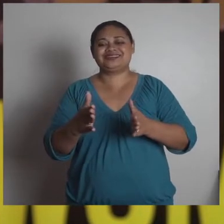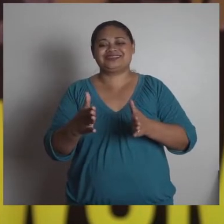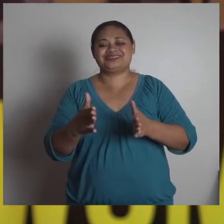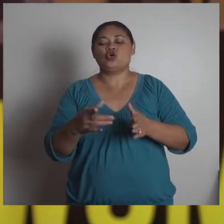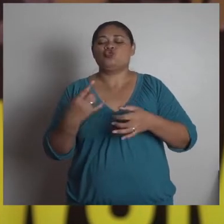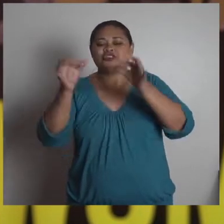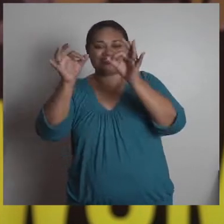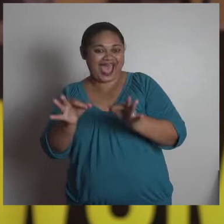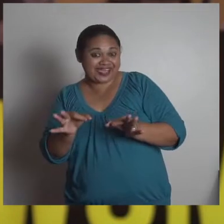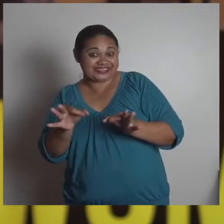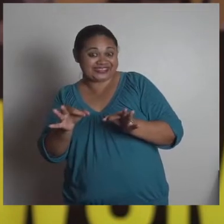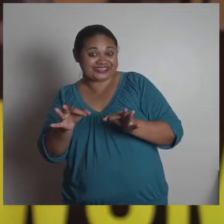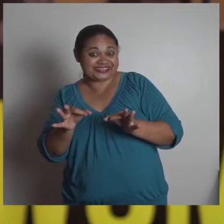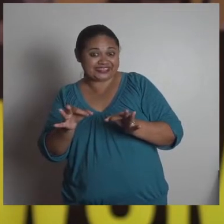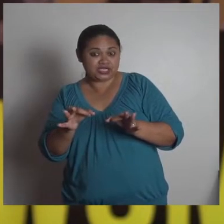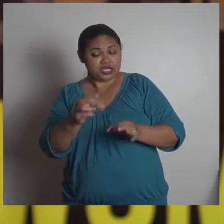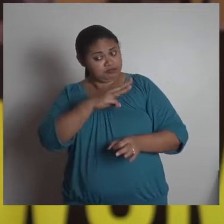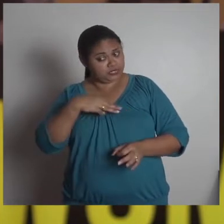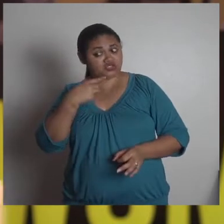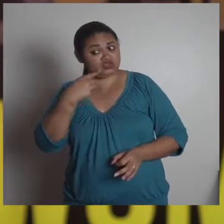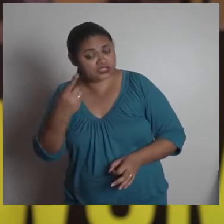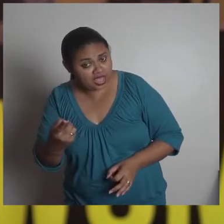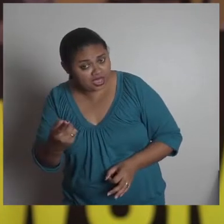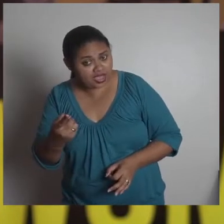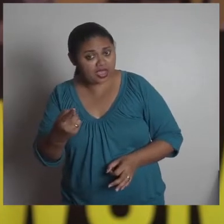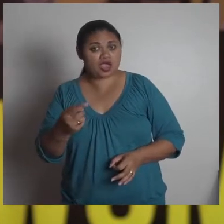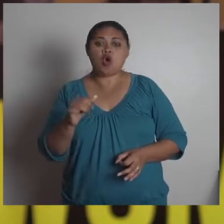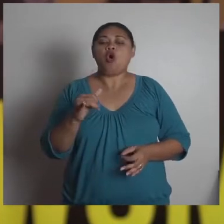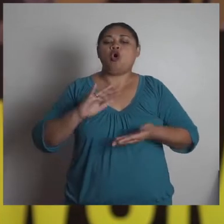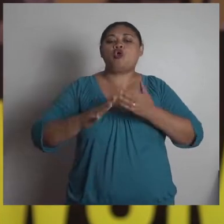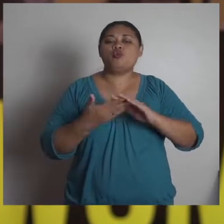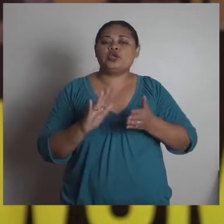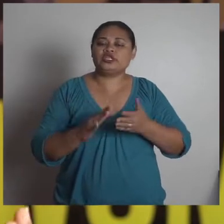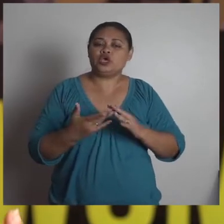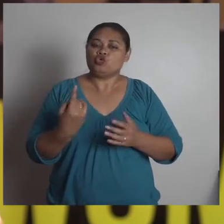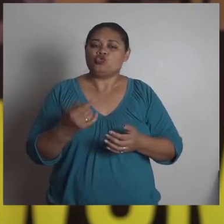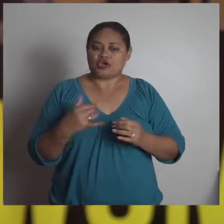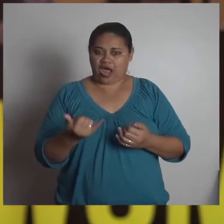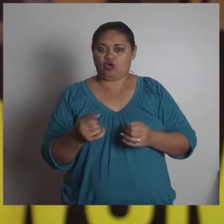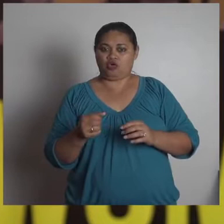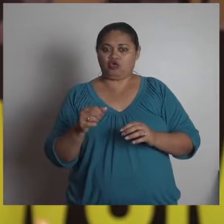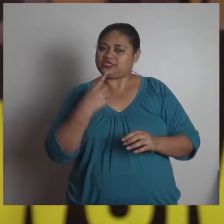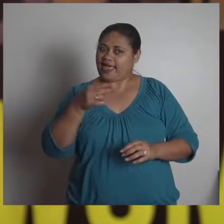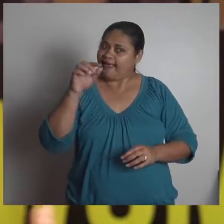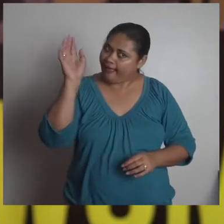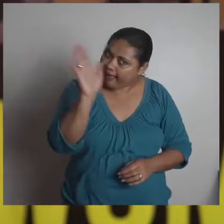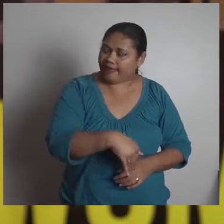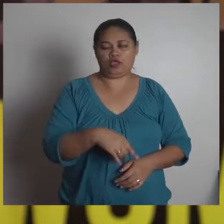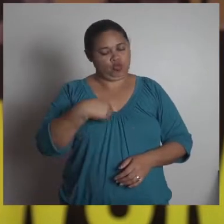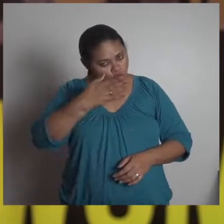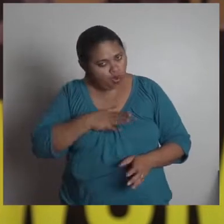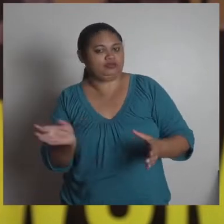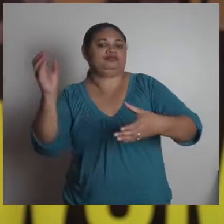start? And who gets to start? Who decides? Is it just what the ministries say, or are there communities who